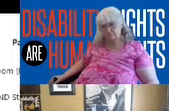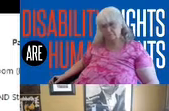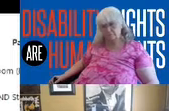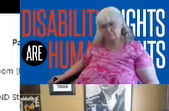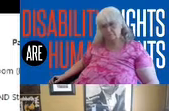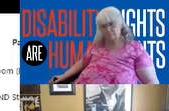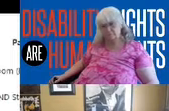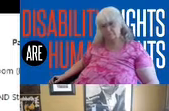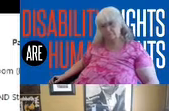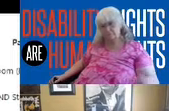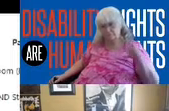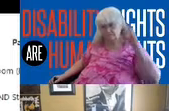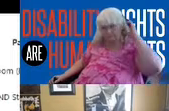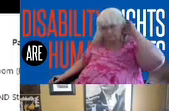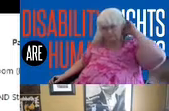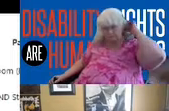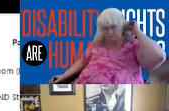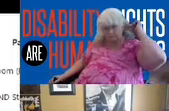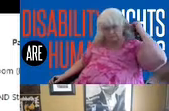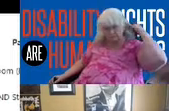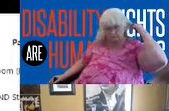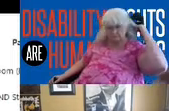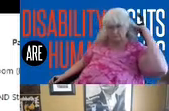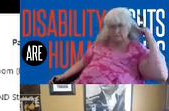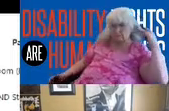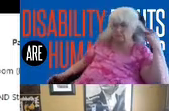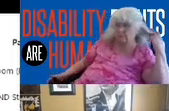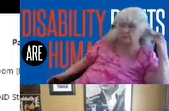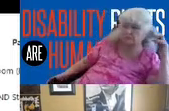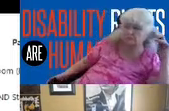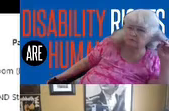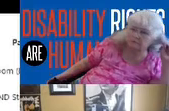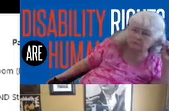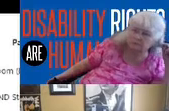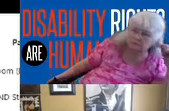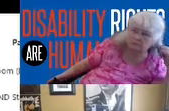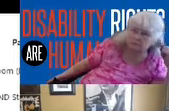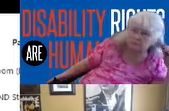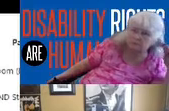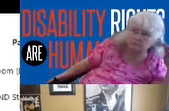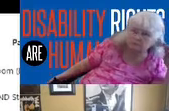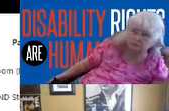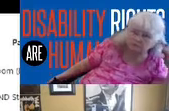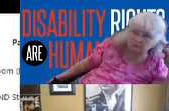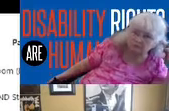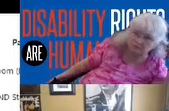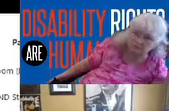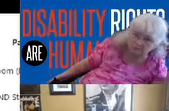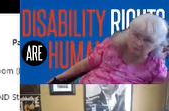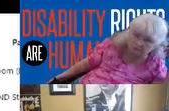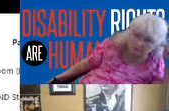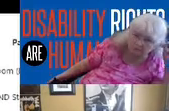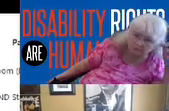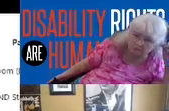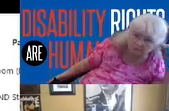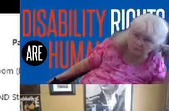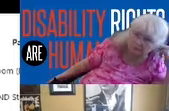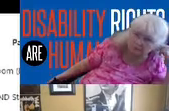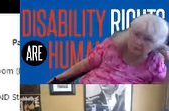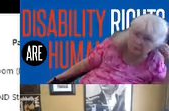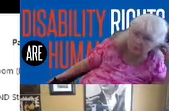okay? And that'll open this window. So here you can say, I have a